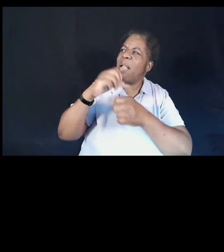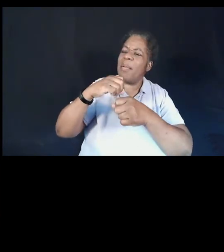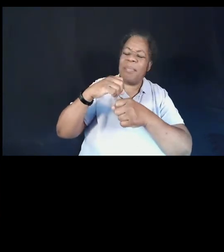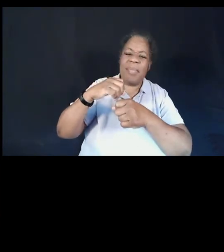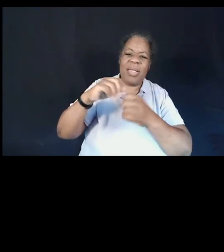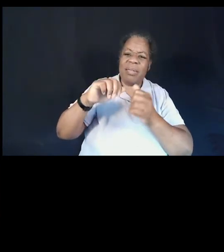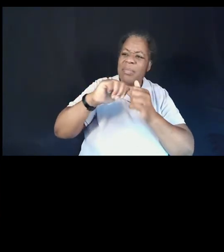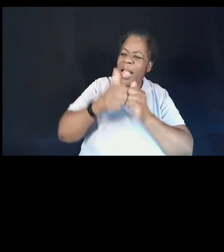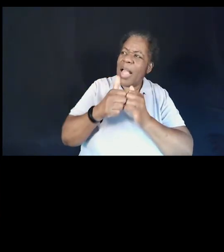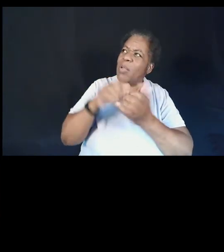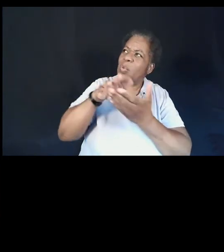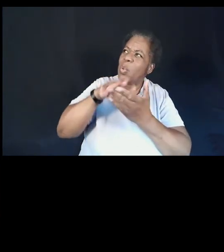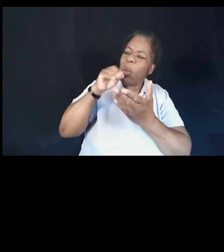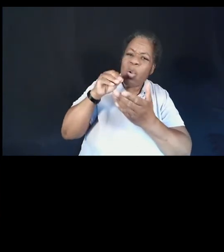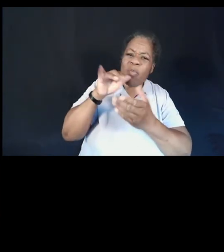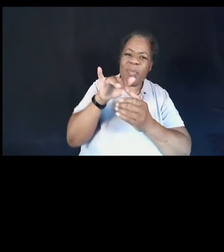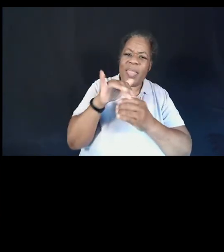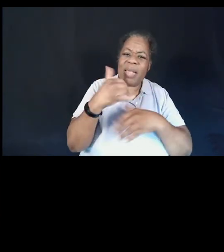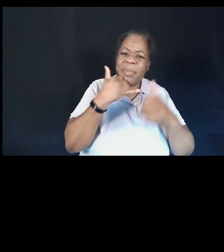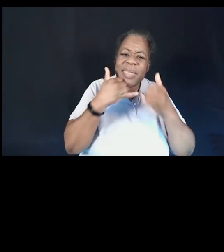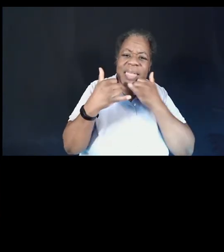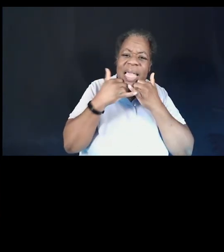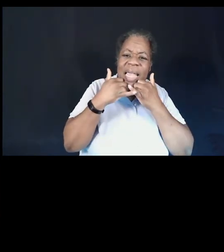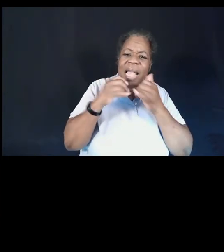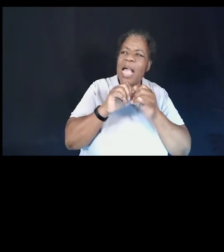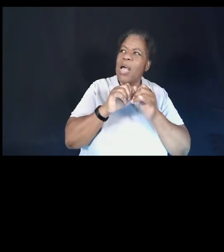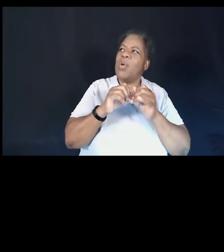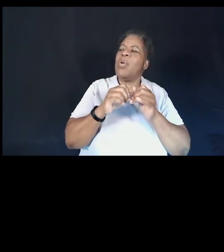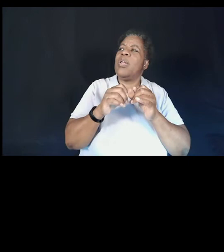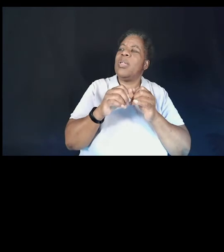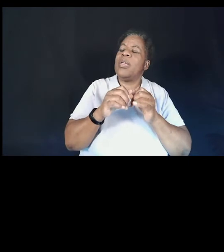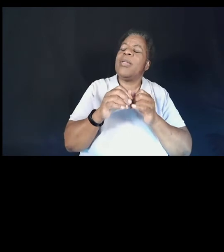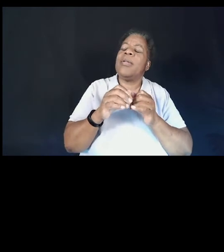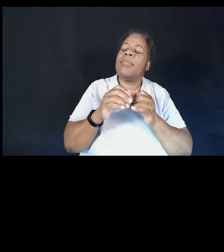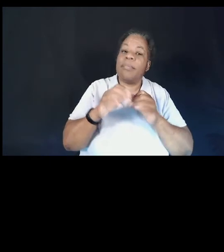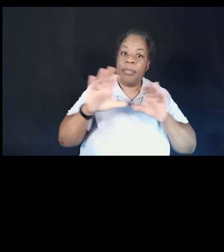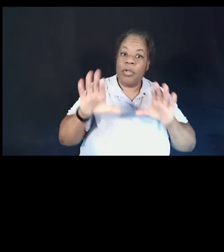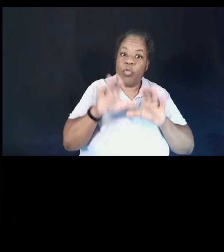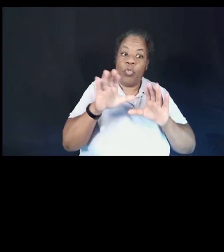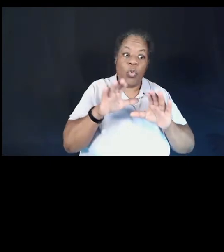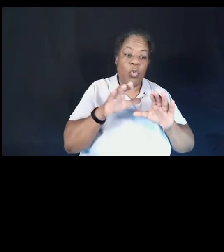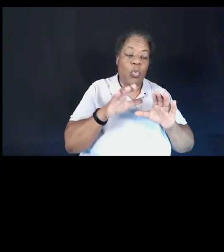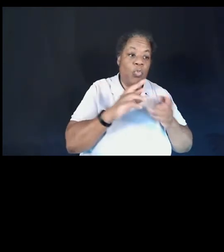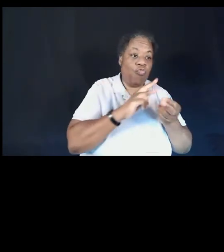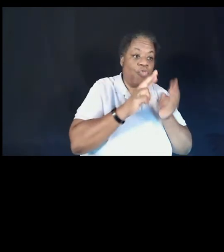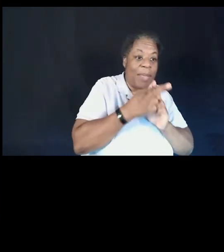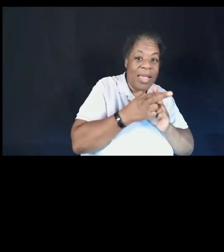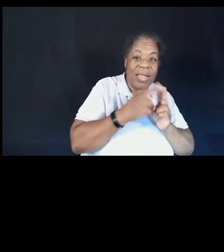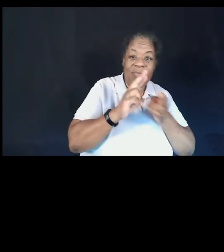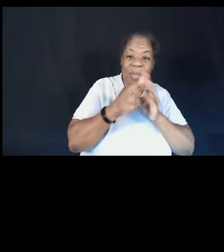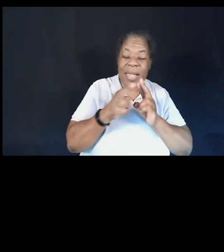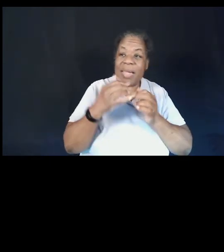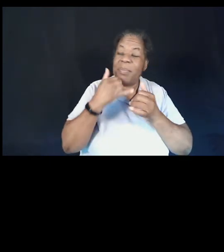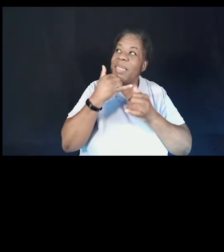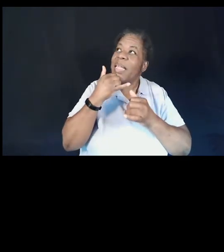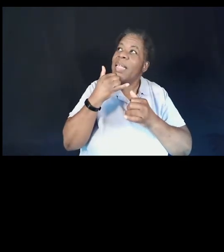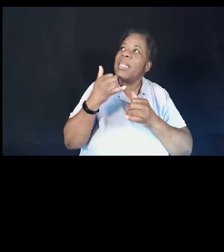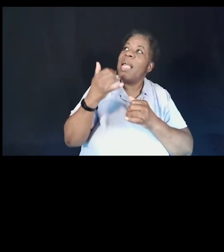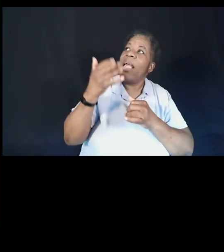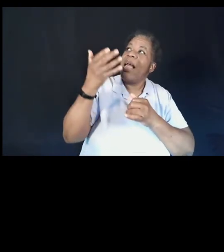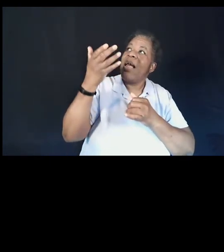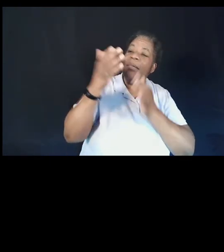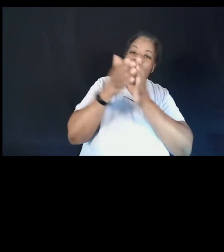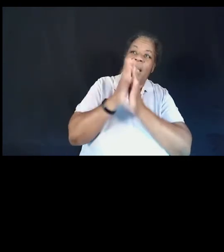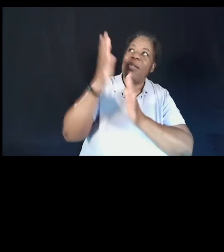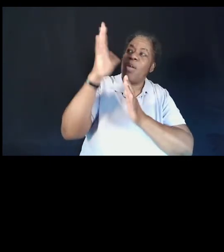how to avoid it in the future. And as you do this, as you repent from mistakes, ask God for healing for yourself and